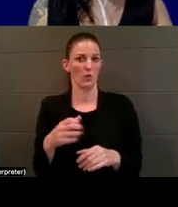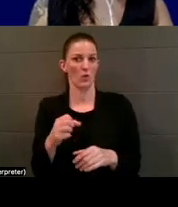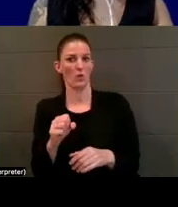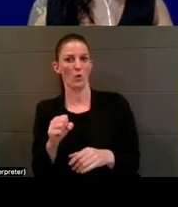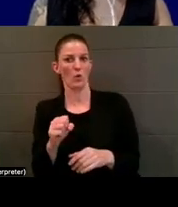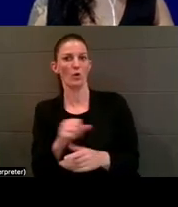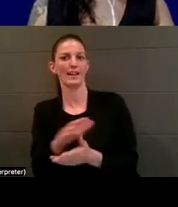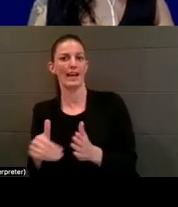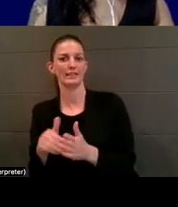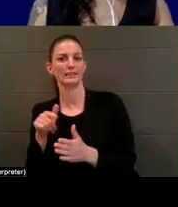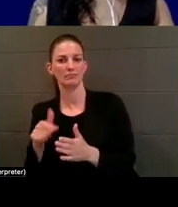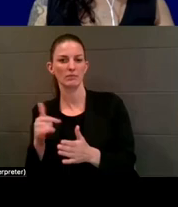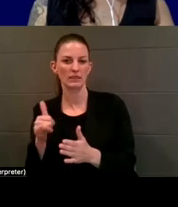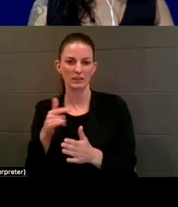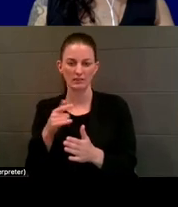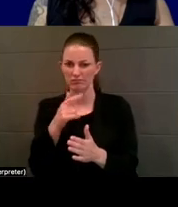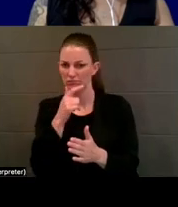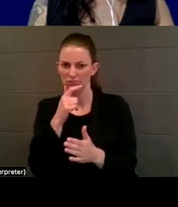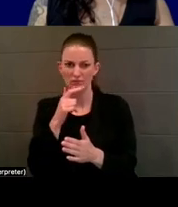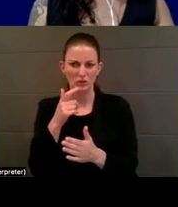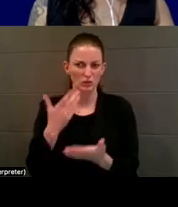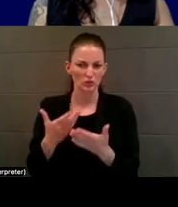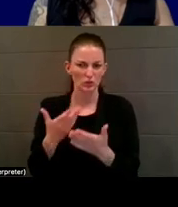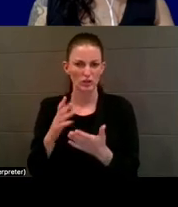parts. So,